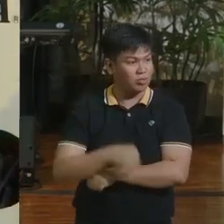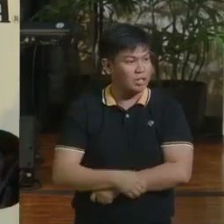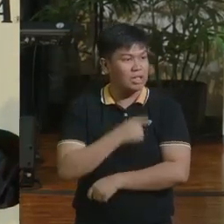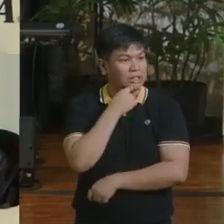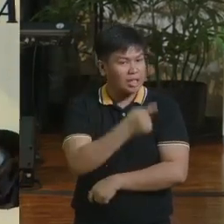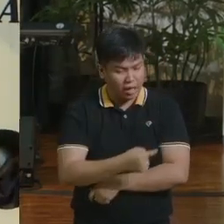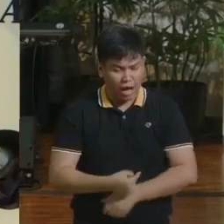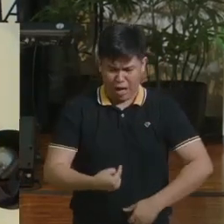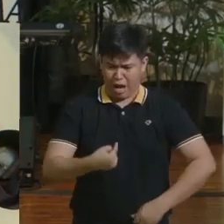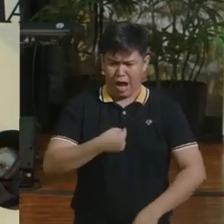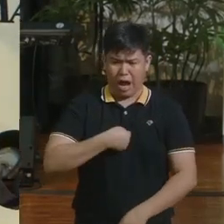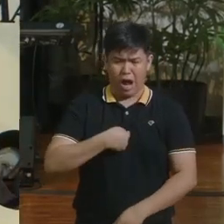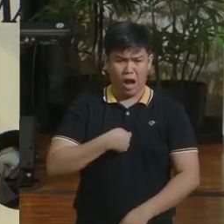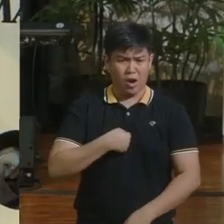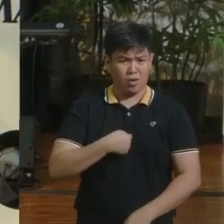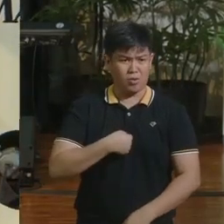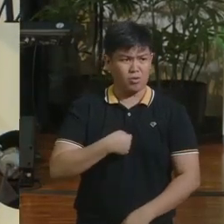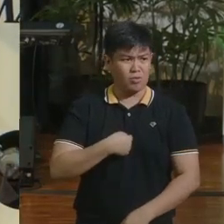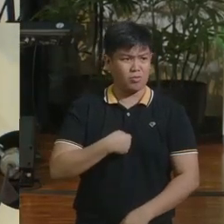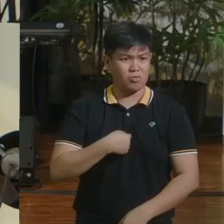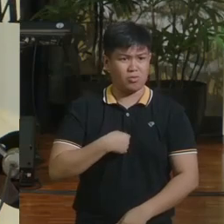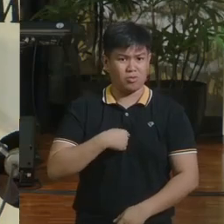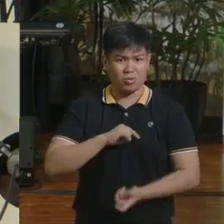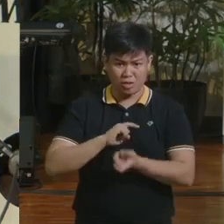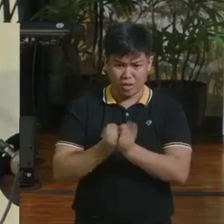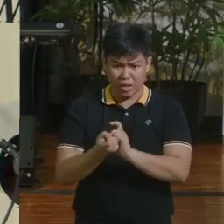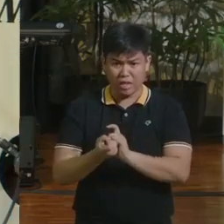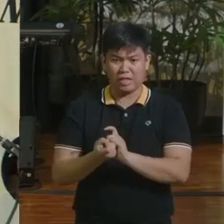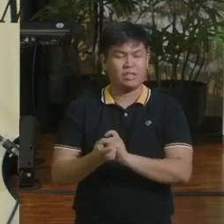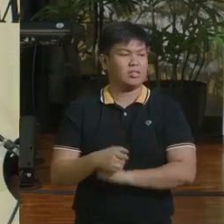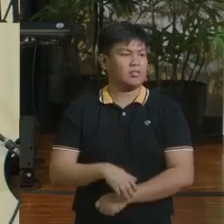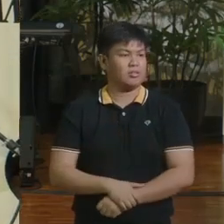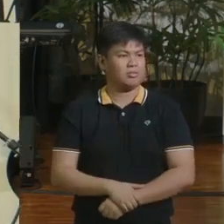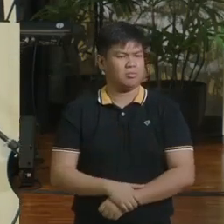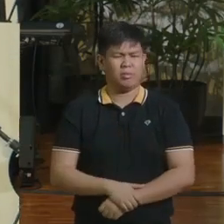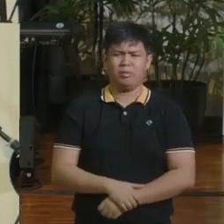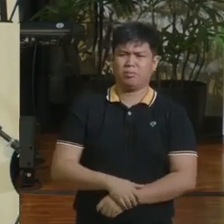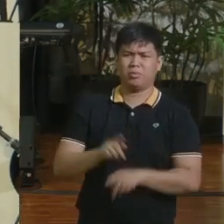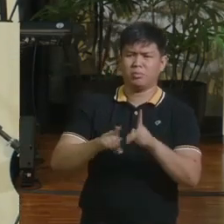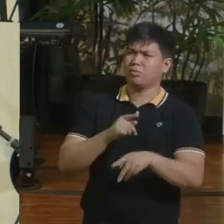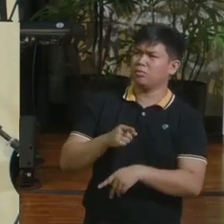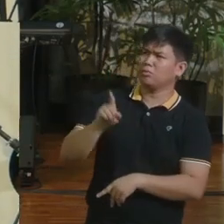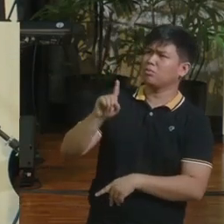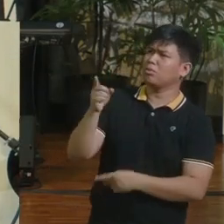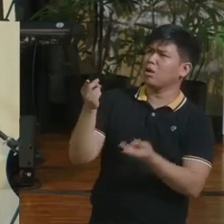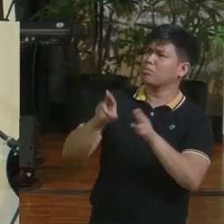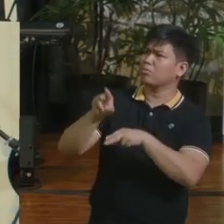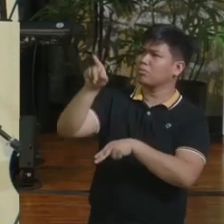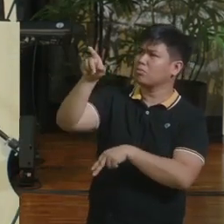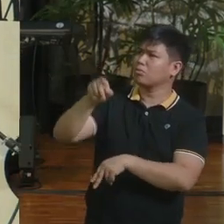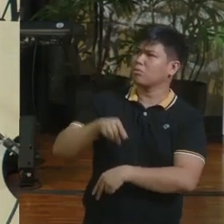nagsabi, He is the Messiah. Huh? Ano nangyari sa iyo? So alam na alam ng